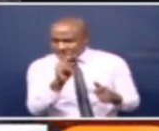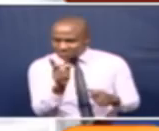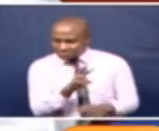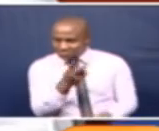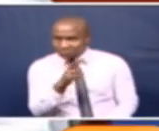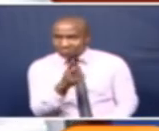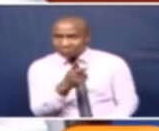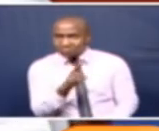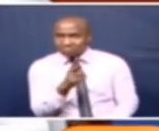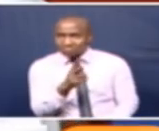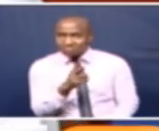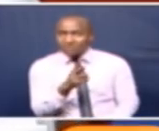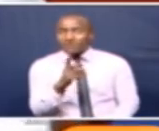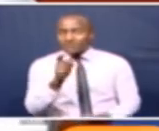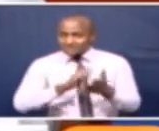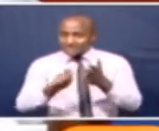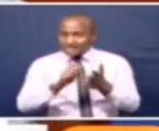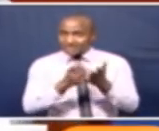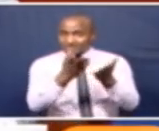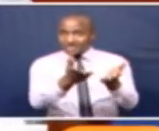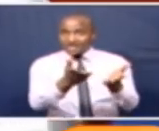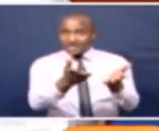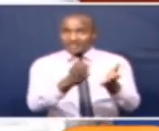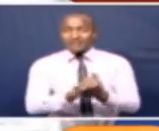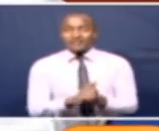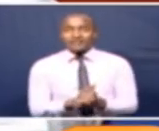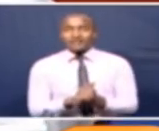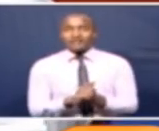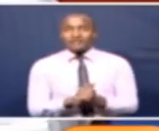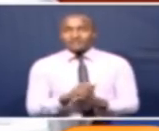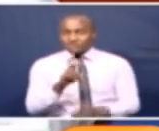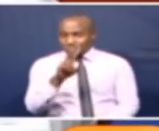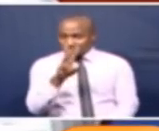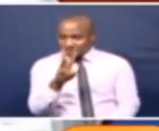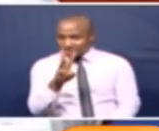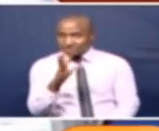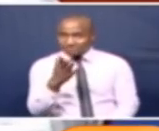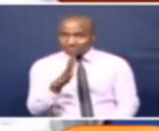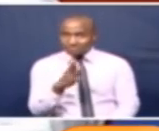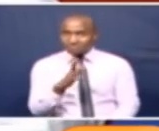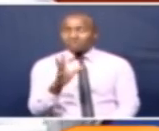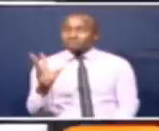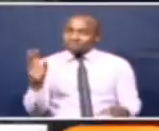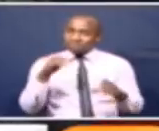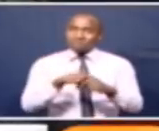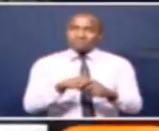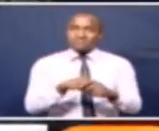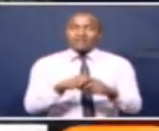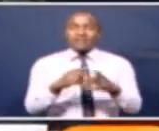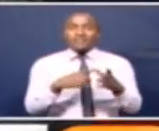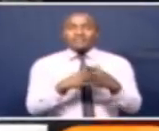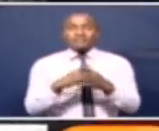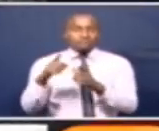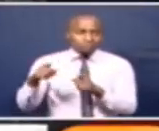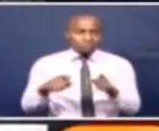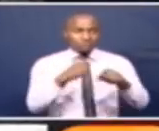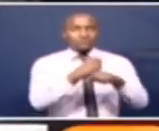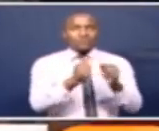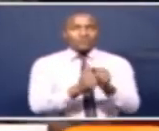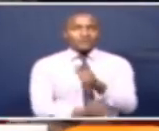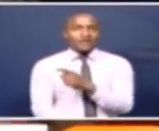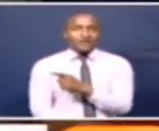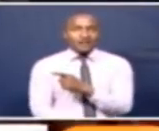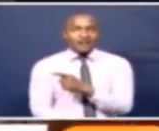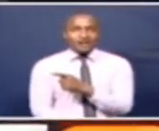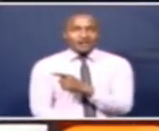The media, the journalists are always quick to, rush to the scene. Houses. Yeah. Now they went slowly to school with her.